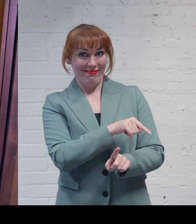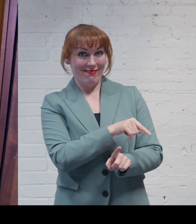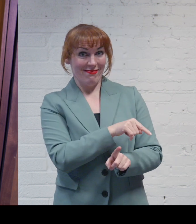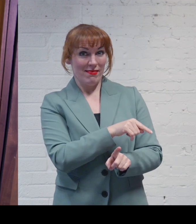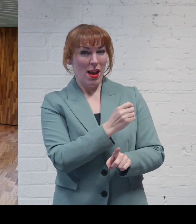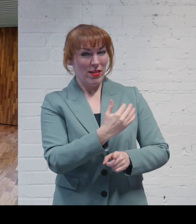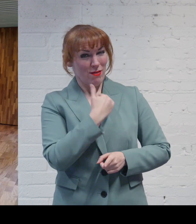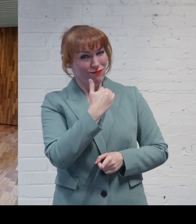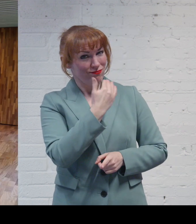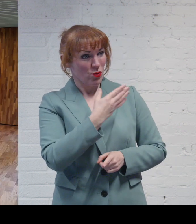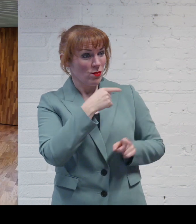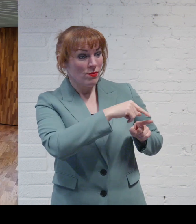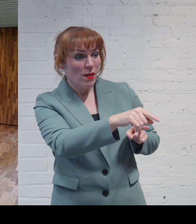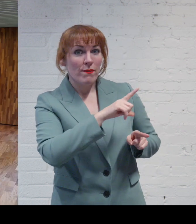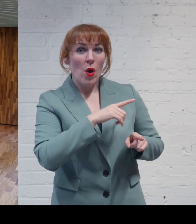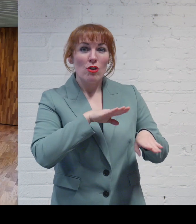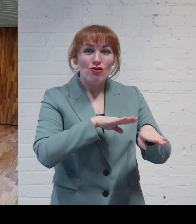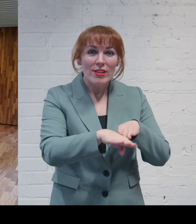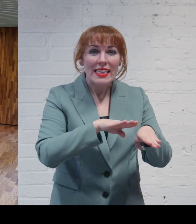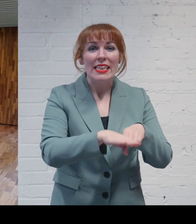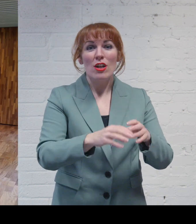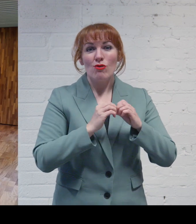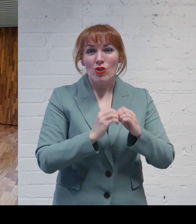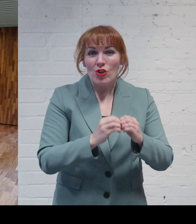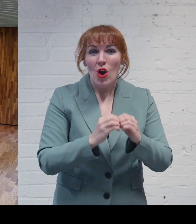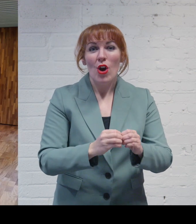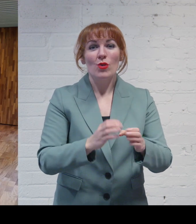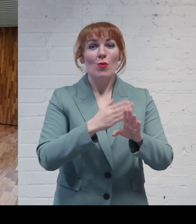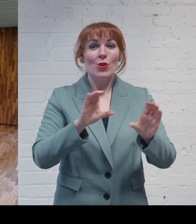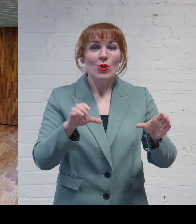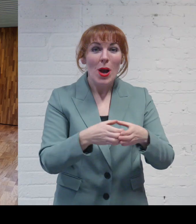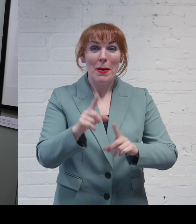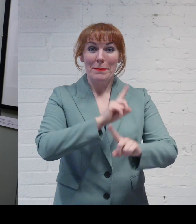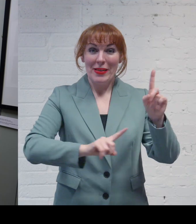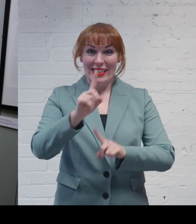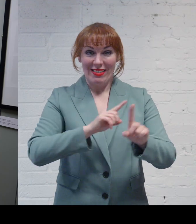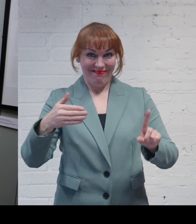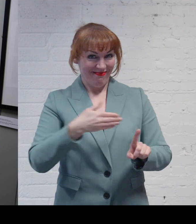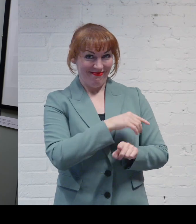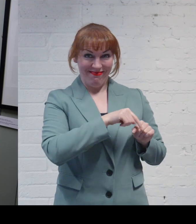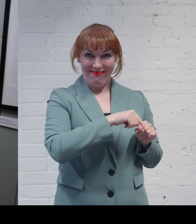This is a multifunctional space used for training, rehearsals, workshops and meetings.